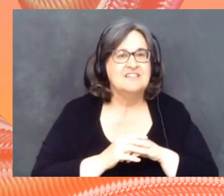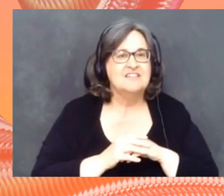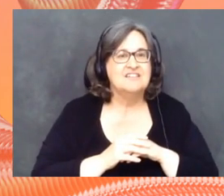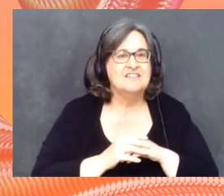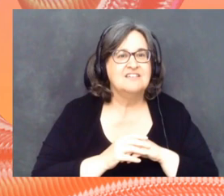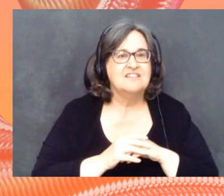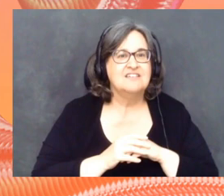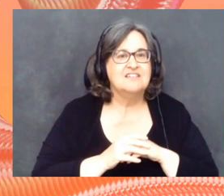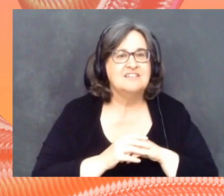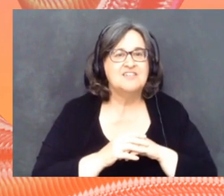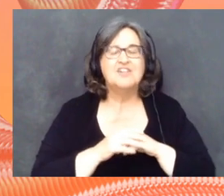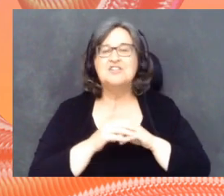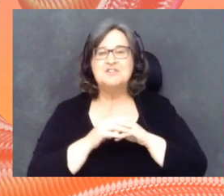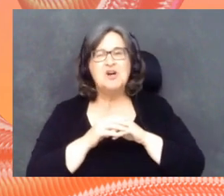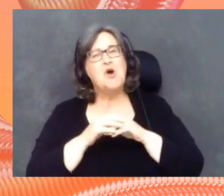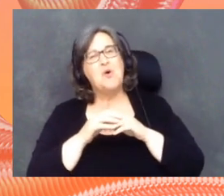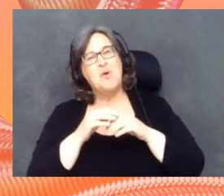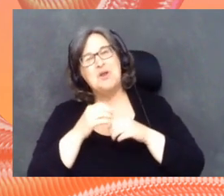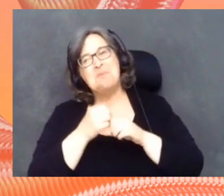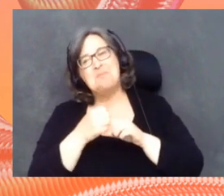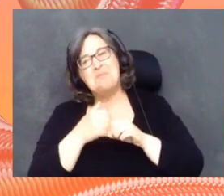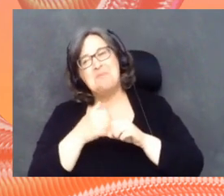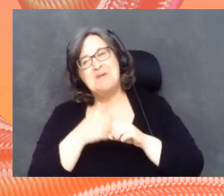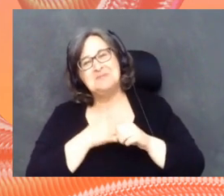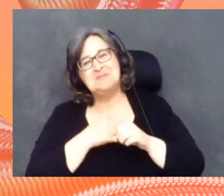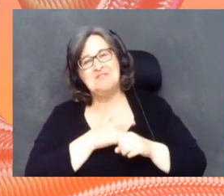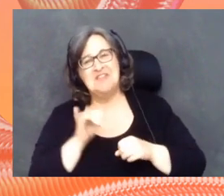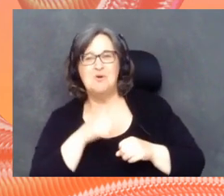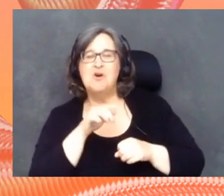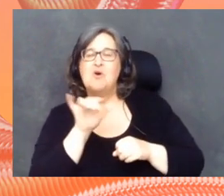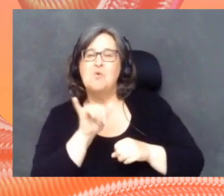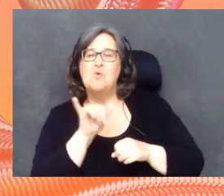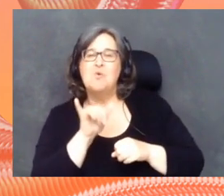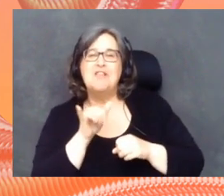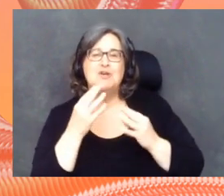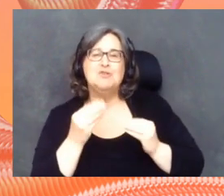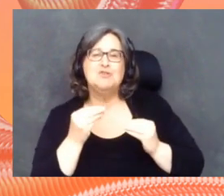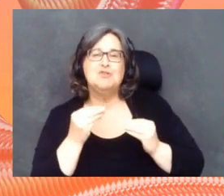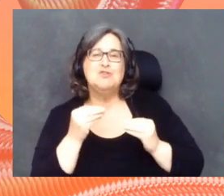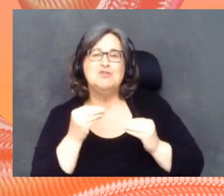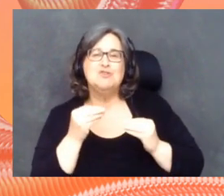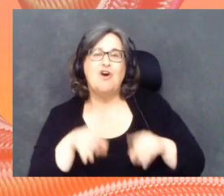It also just makes me think of like, oh, we're like the little blanket, soft